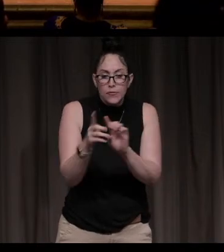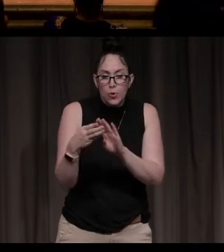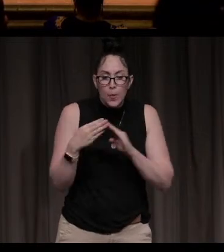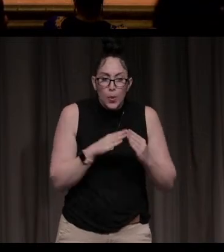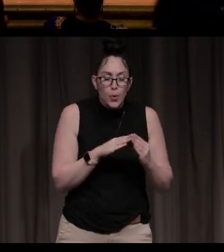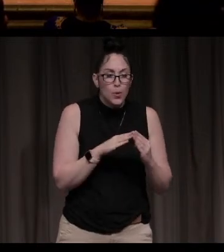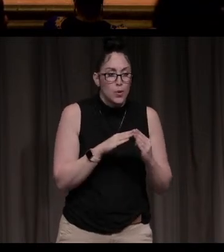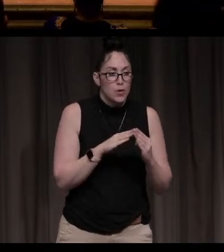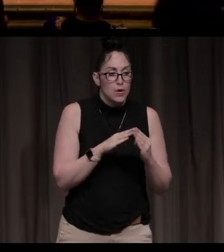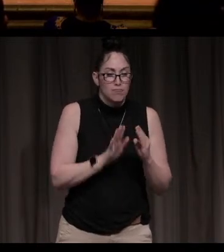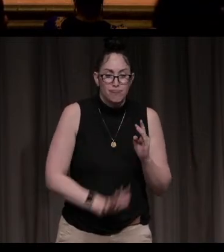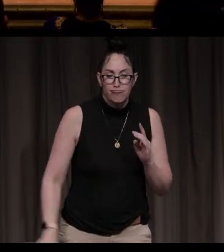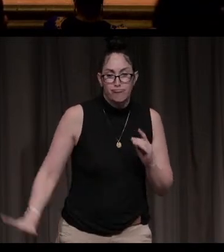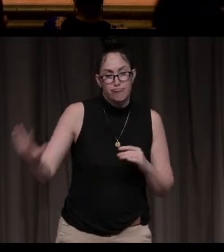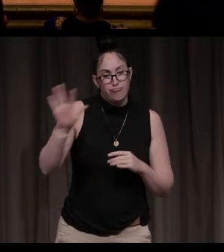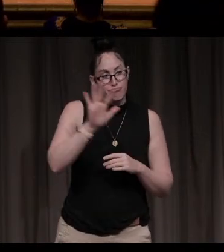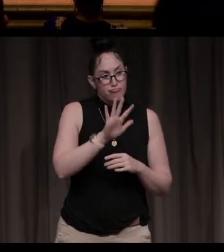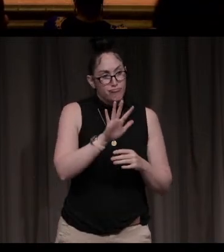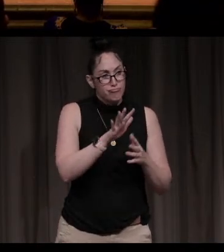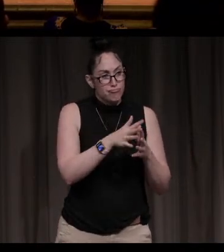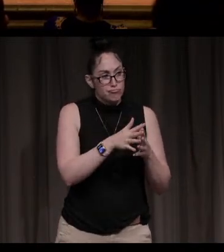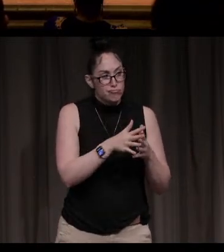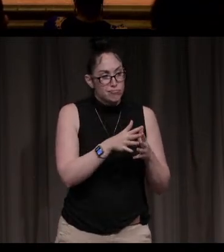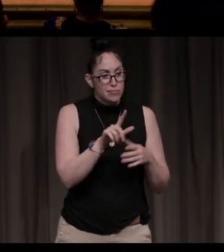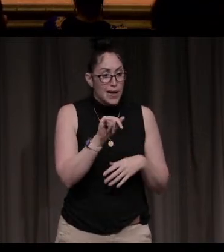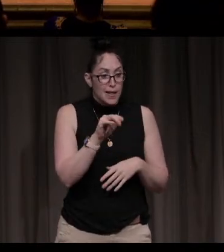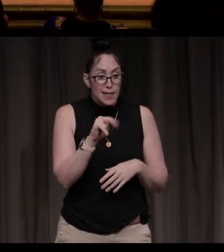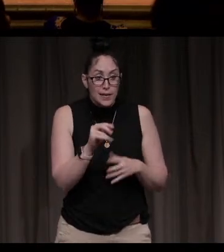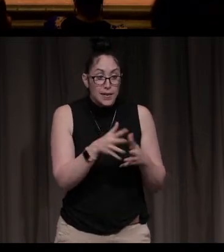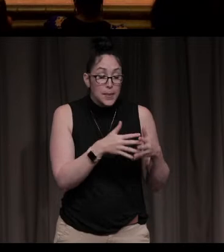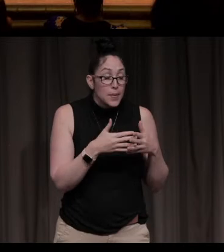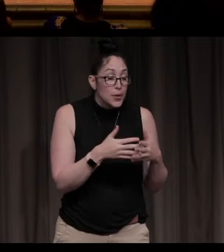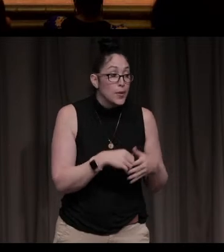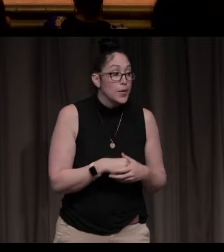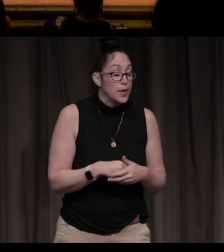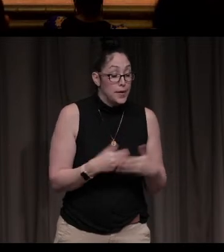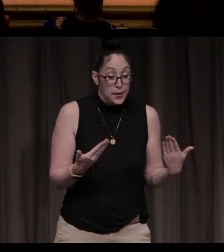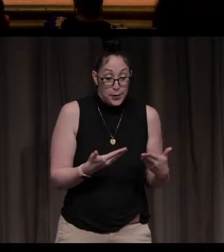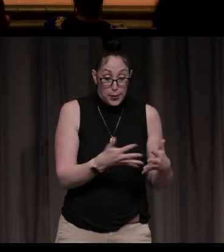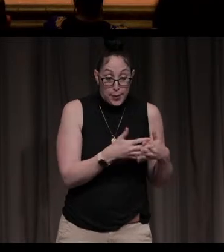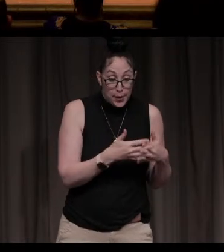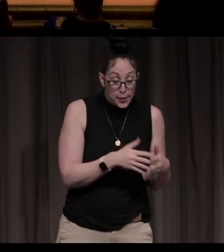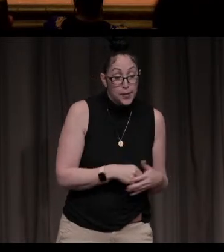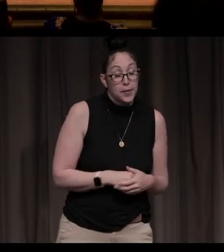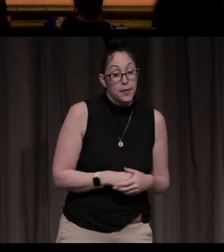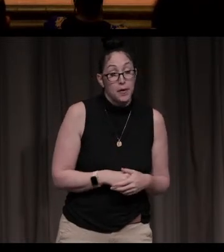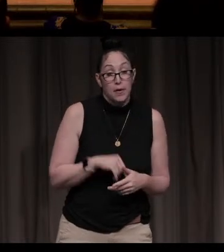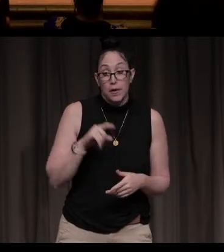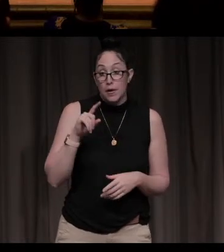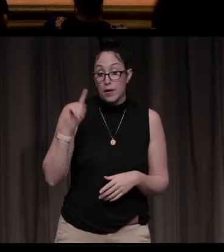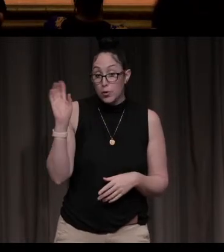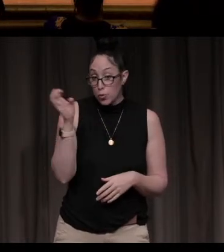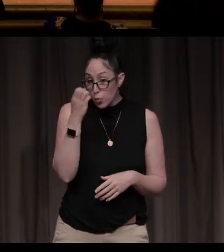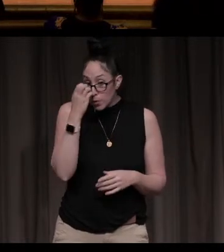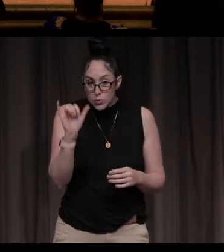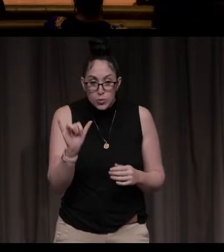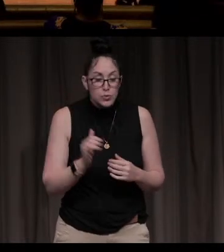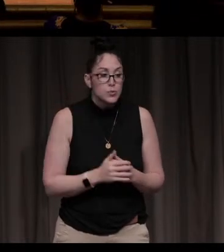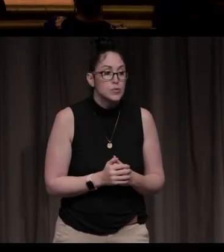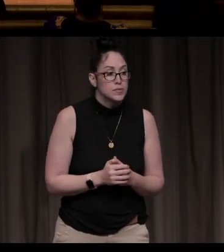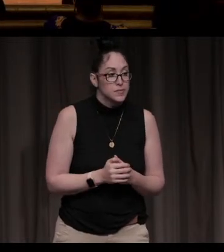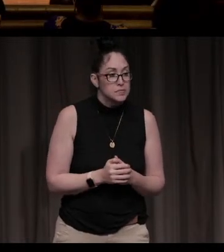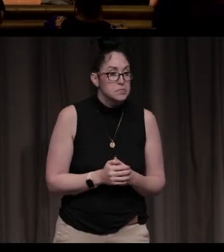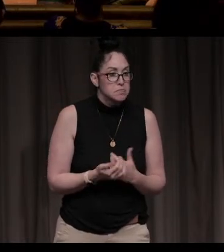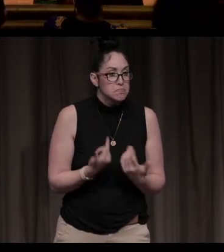in different places of Latin America, here in the States, some projects in Europe too. And what I've